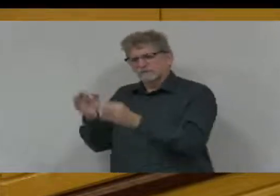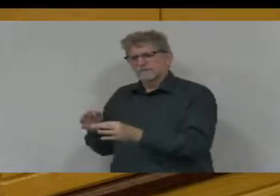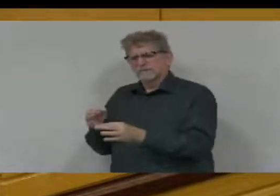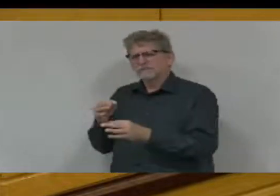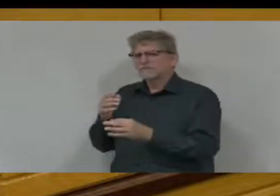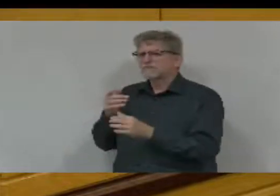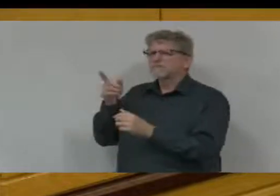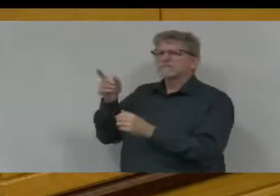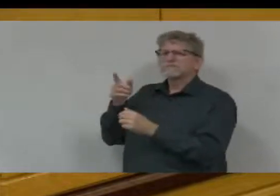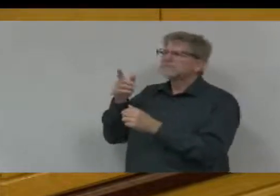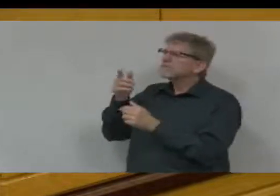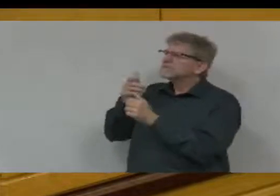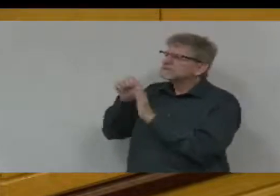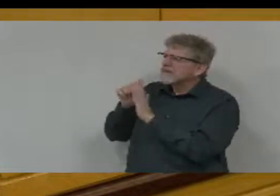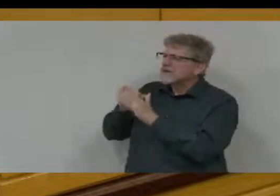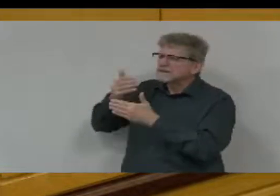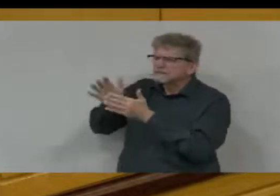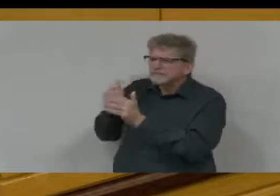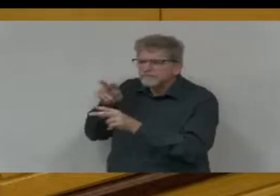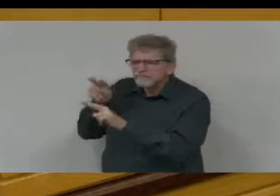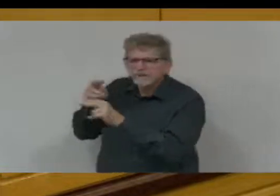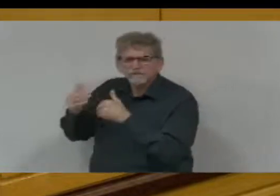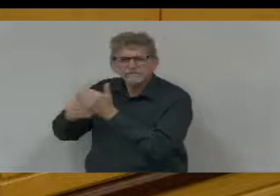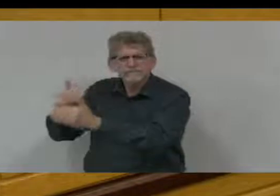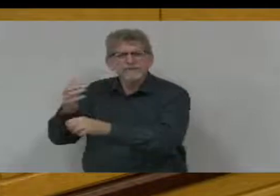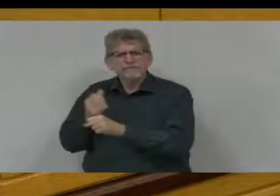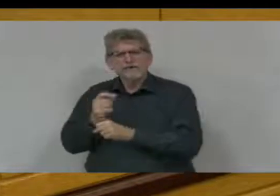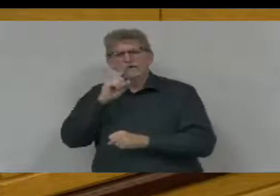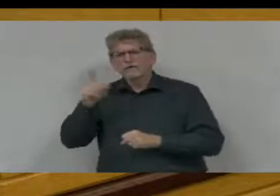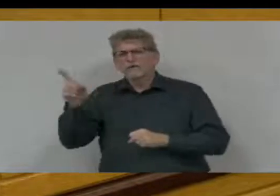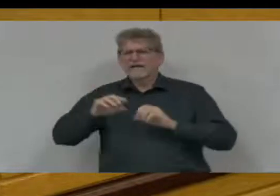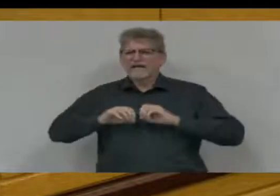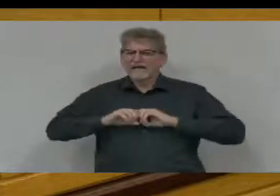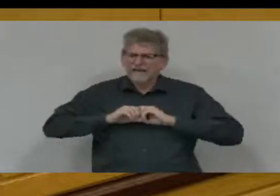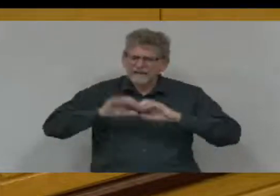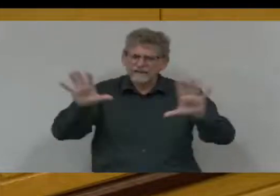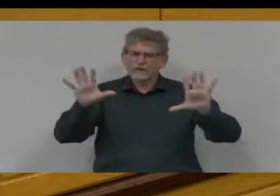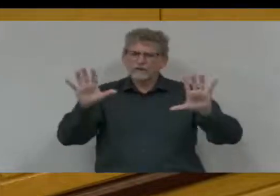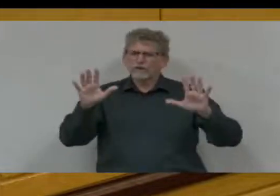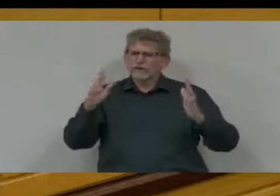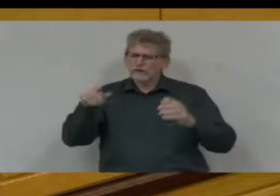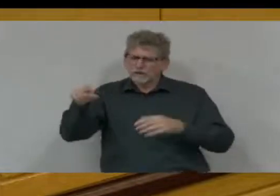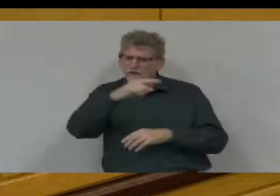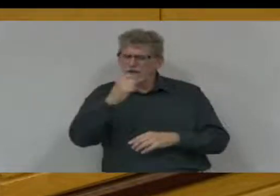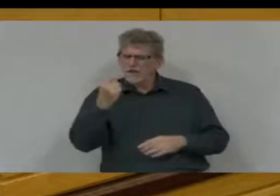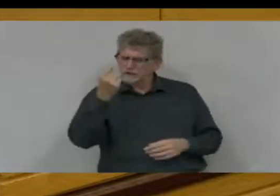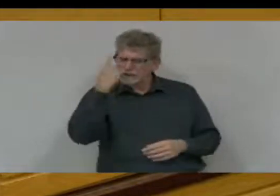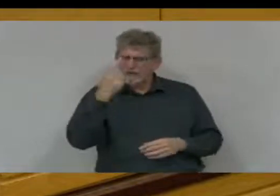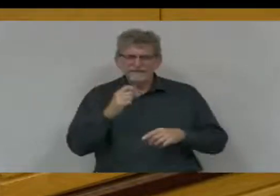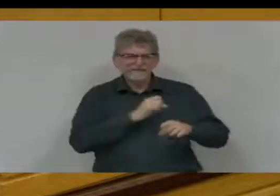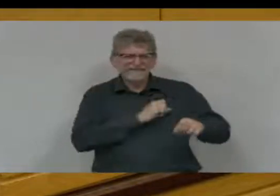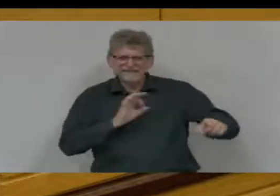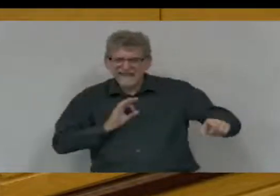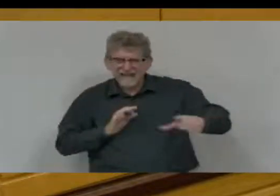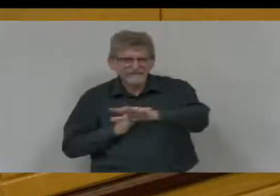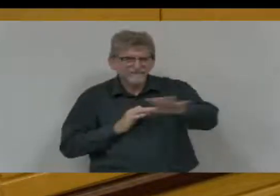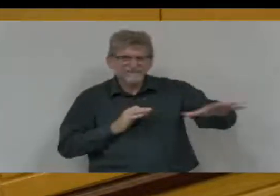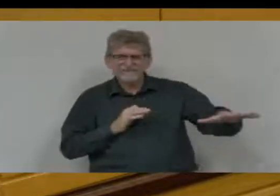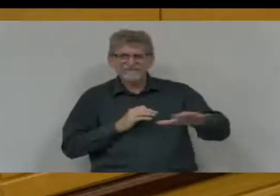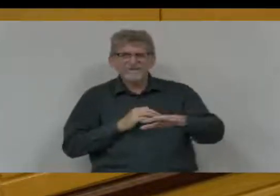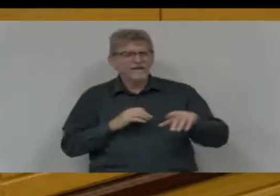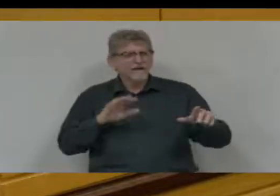been in, and I think he's made it abundantly clear, as some of his staff, that he doesn't believe that it's over. And I